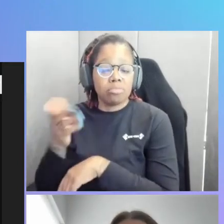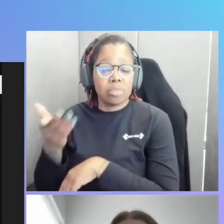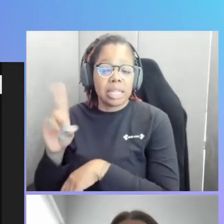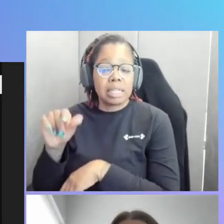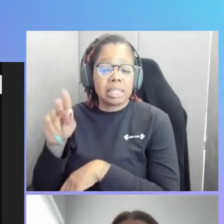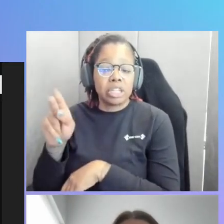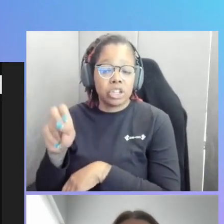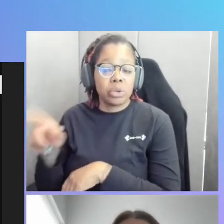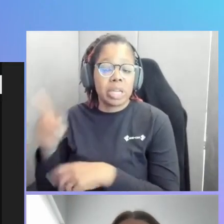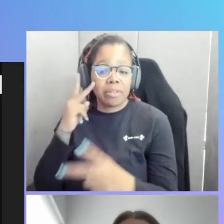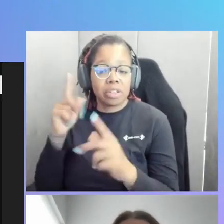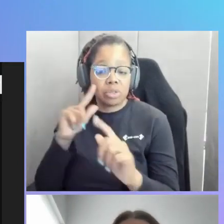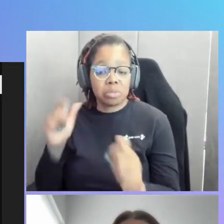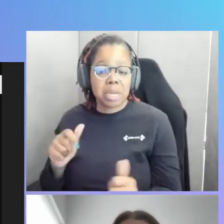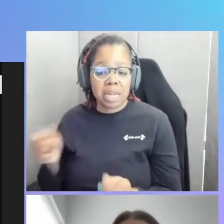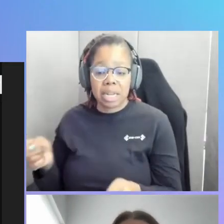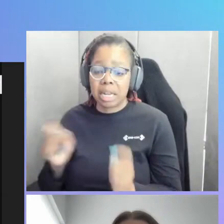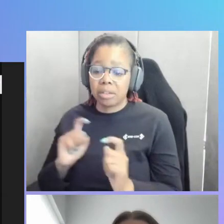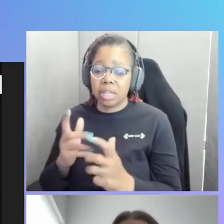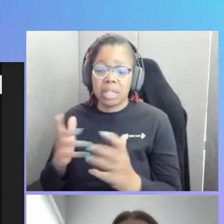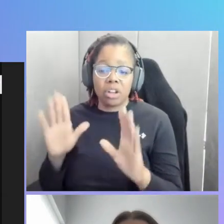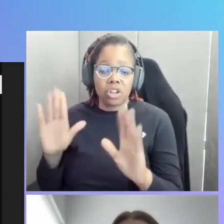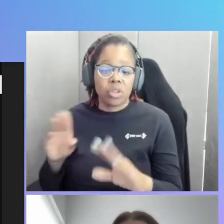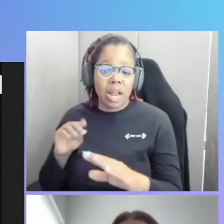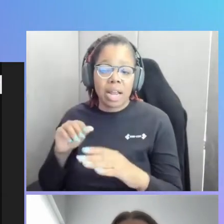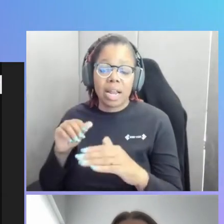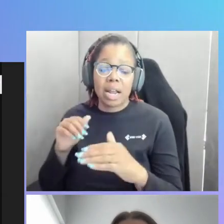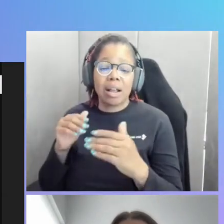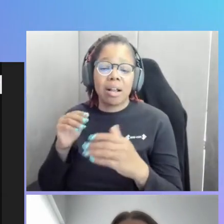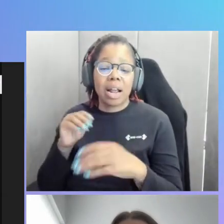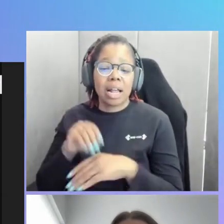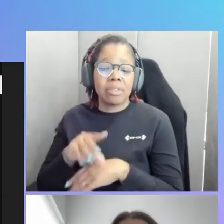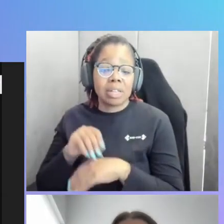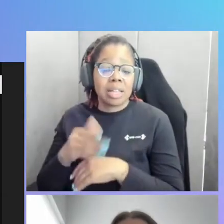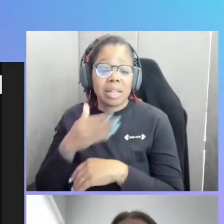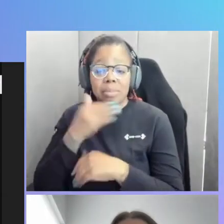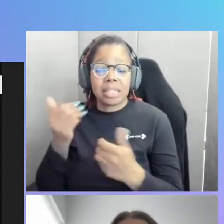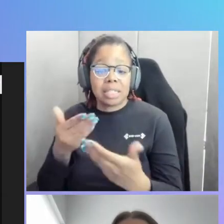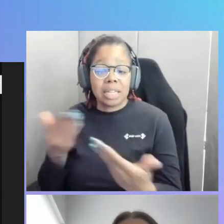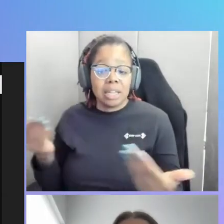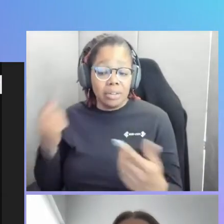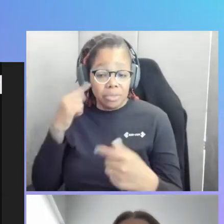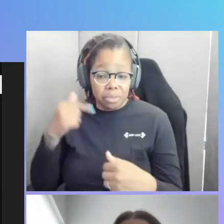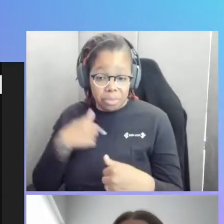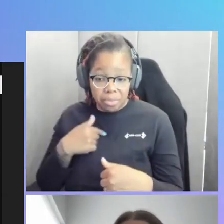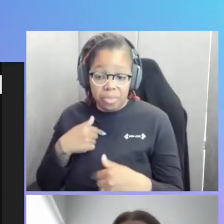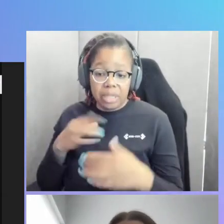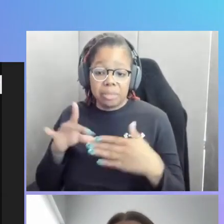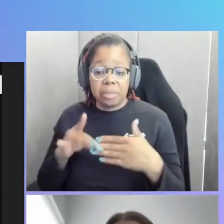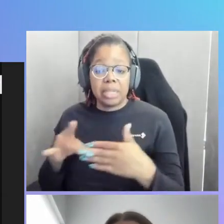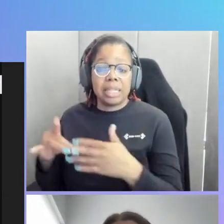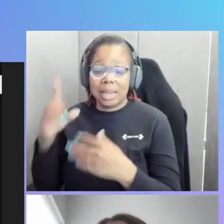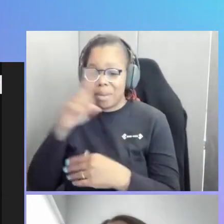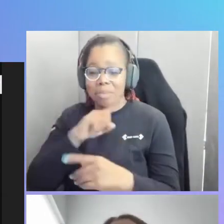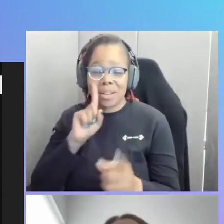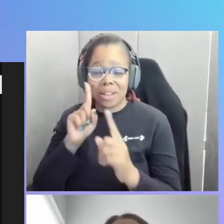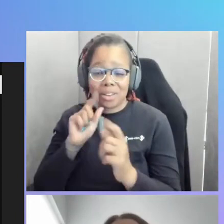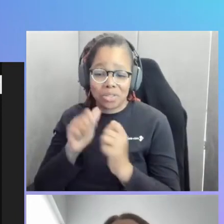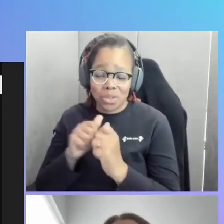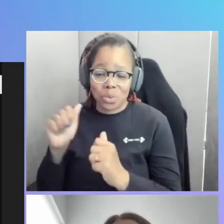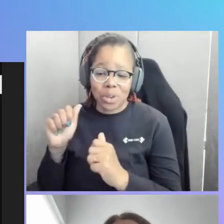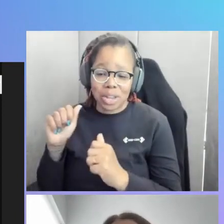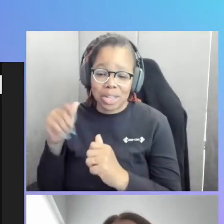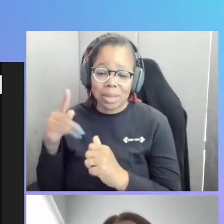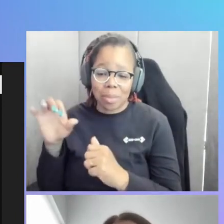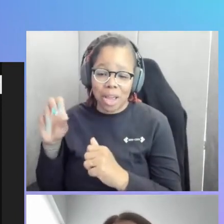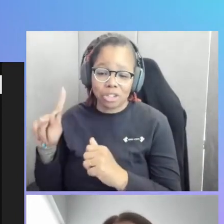he gave us a lot of great advice. And I think the best thing for me was getting to lead a mock interview with Patrick. So I